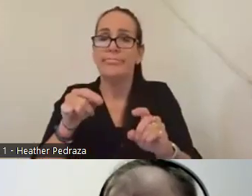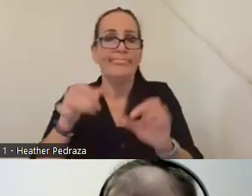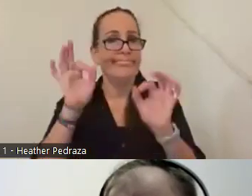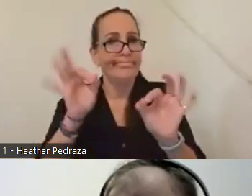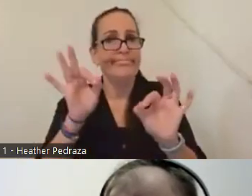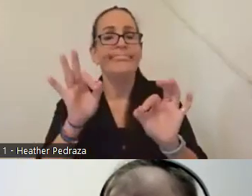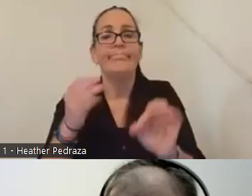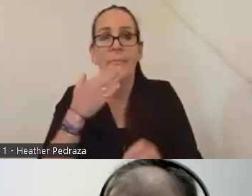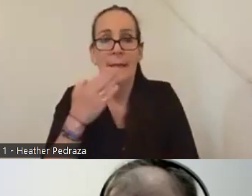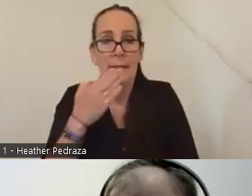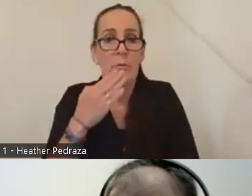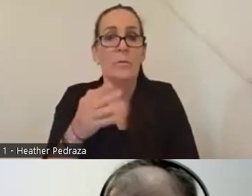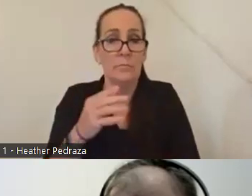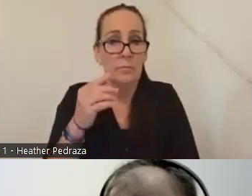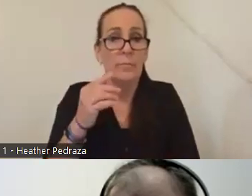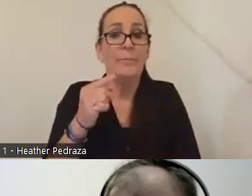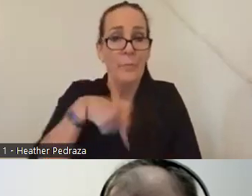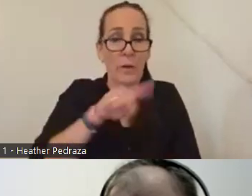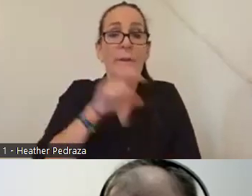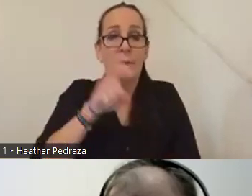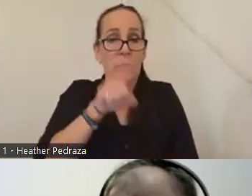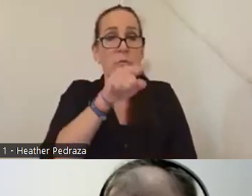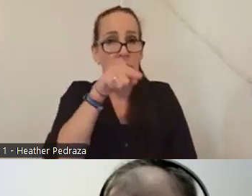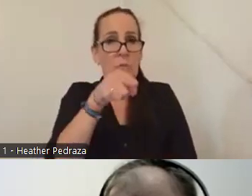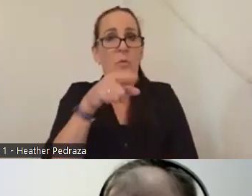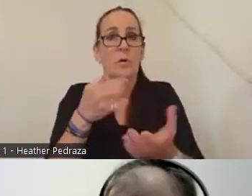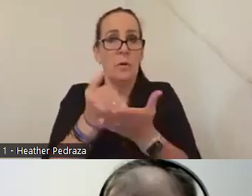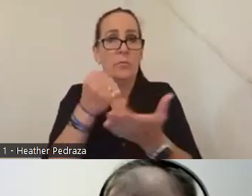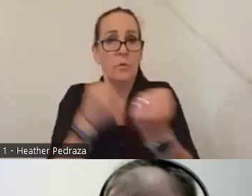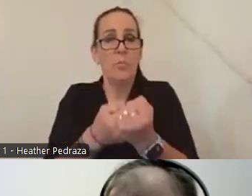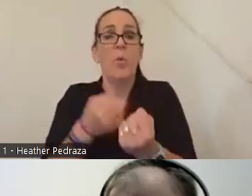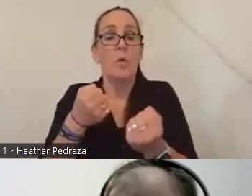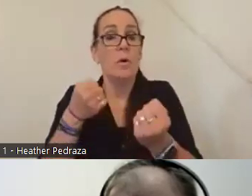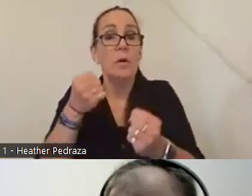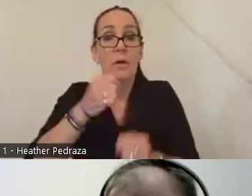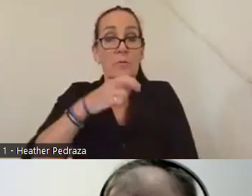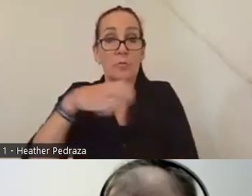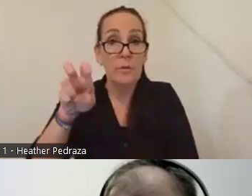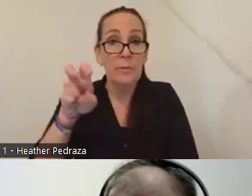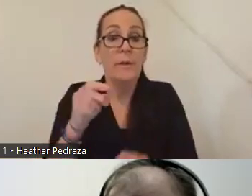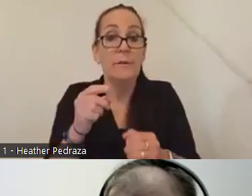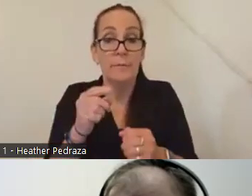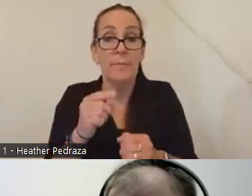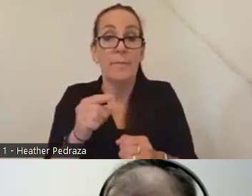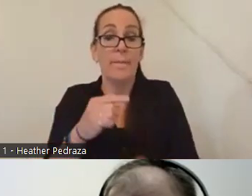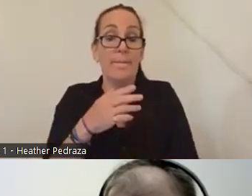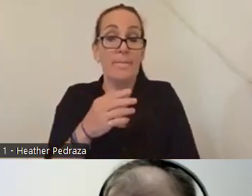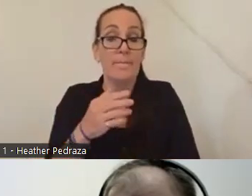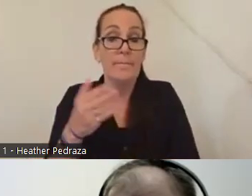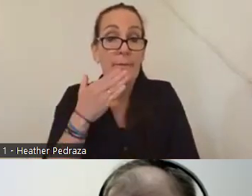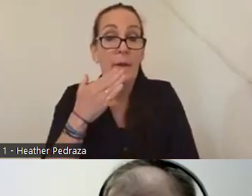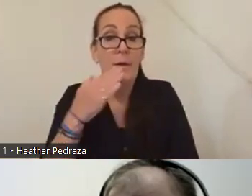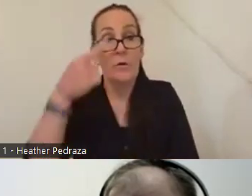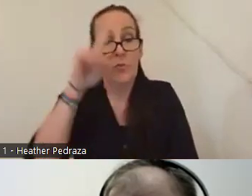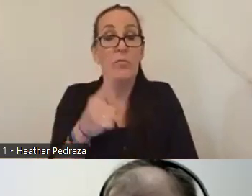transportation. And everybody who's been supportive of the subcommittee, I want to appreciate your support in going